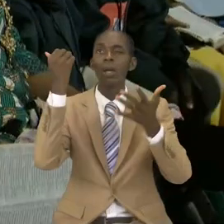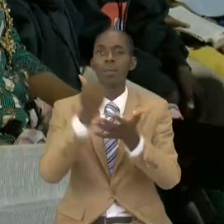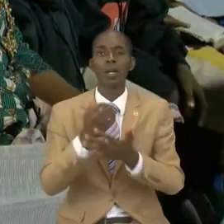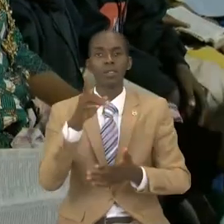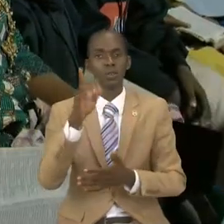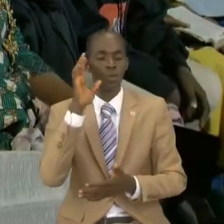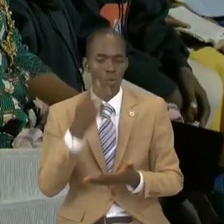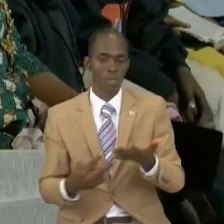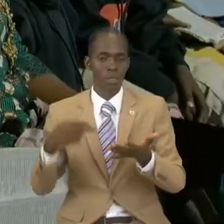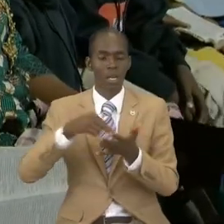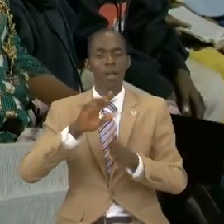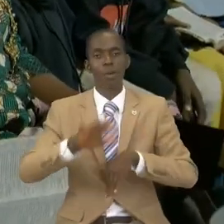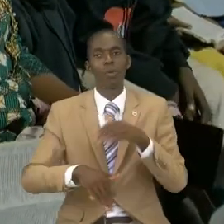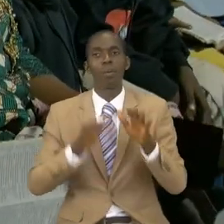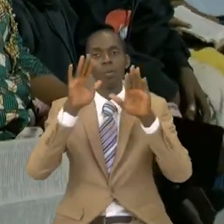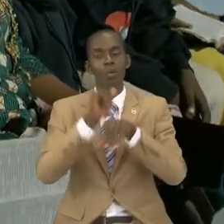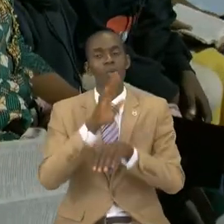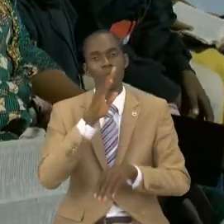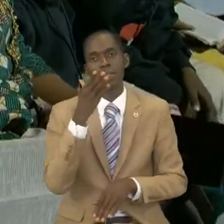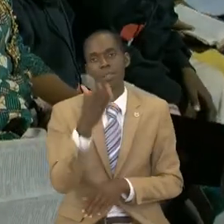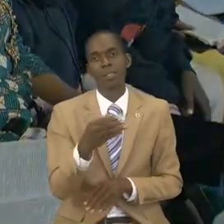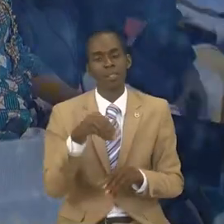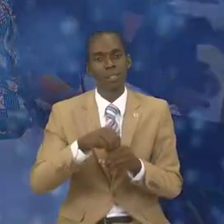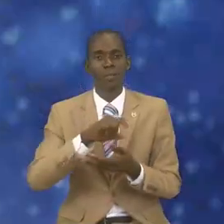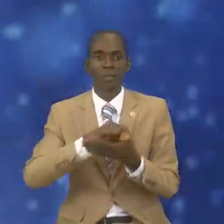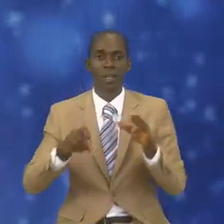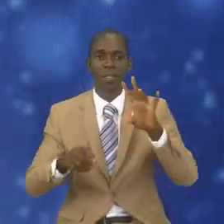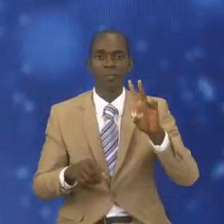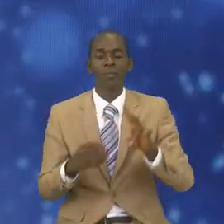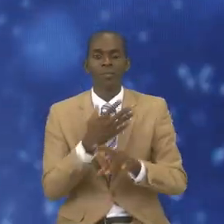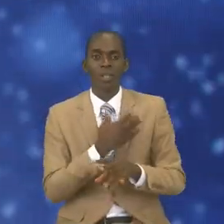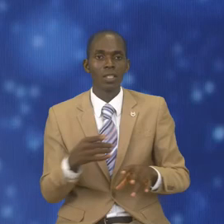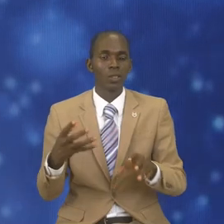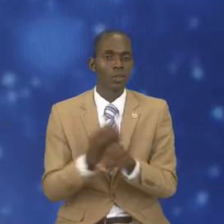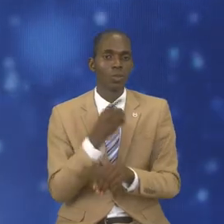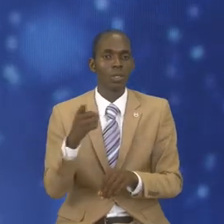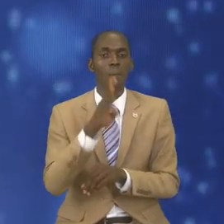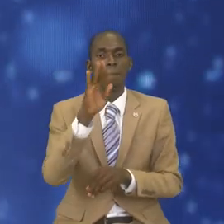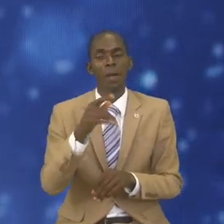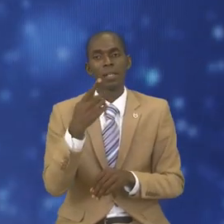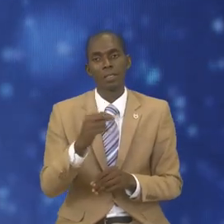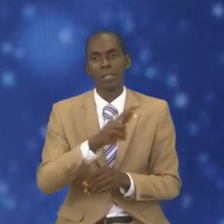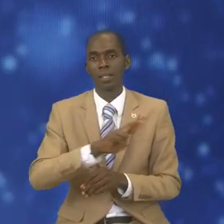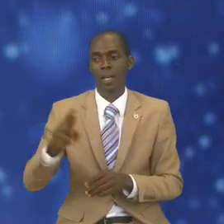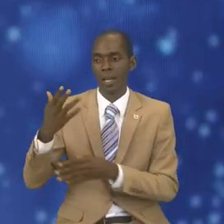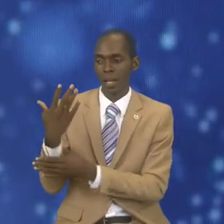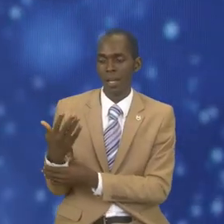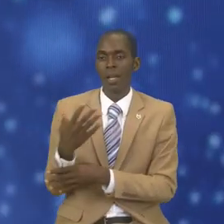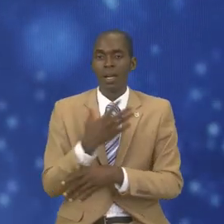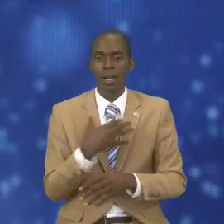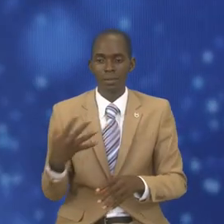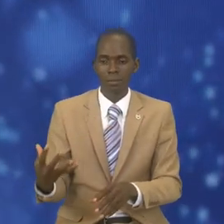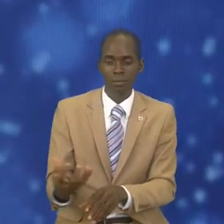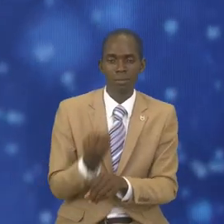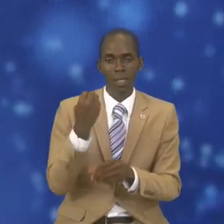verse 7. In verse 7, and he took him by the right hand and lifted him up,